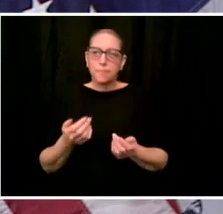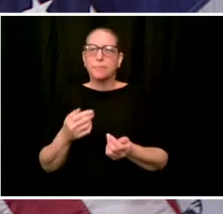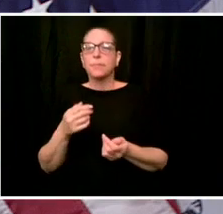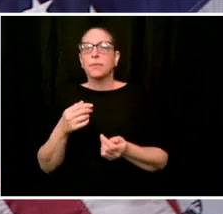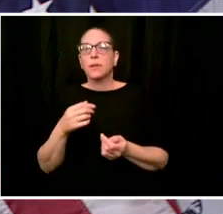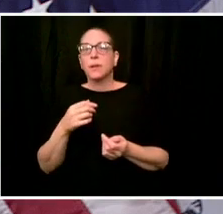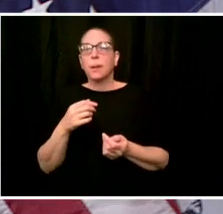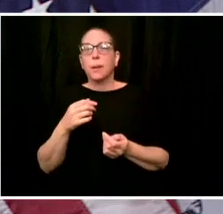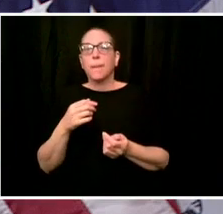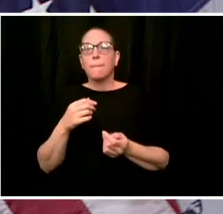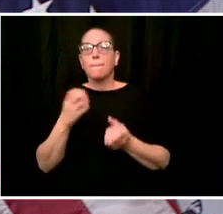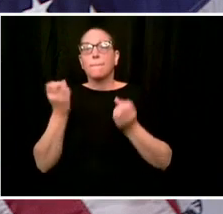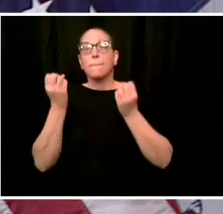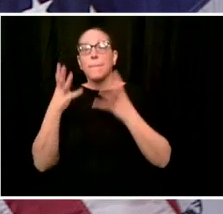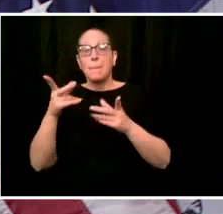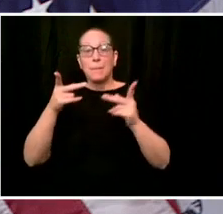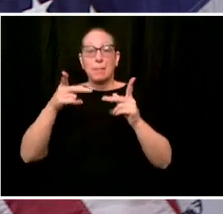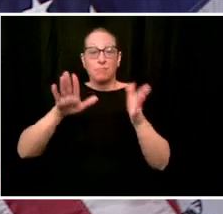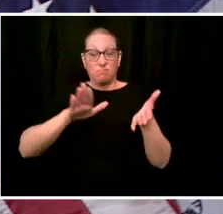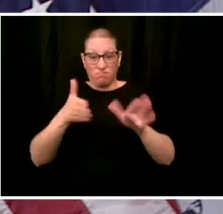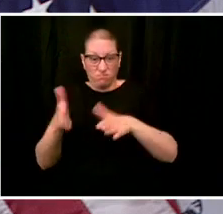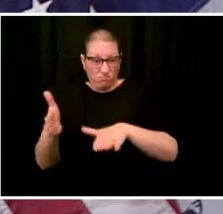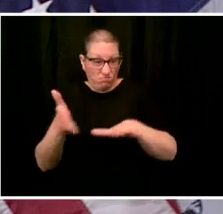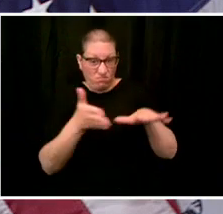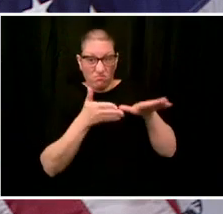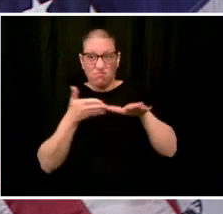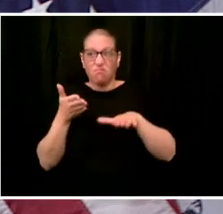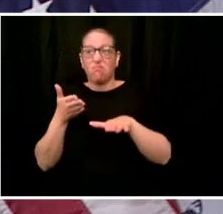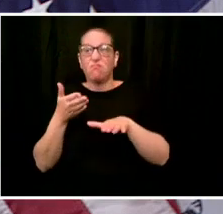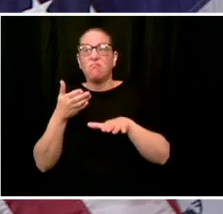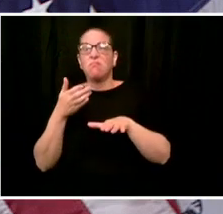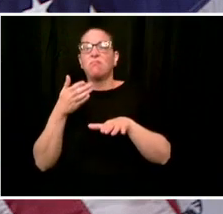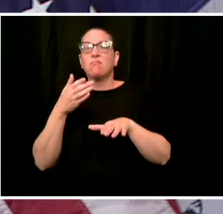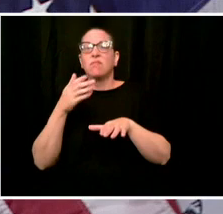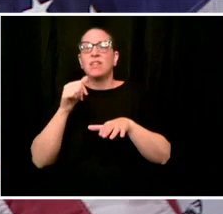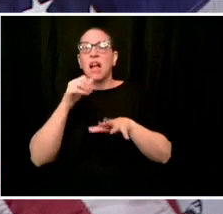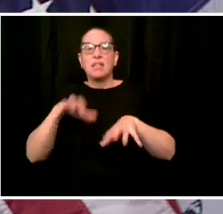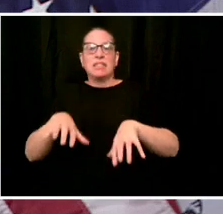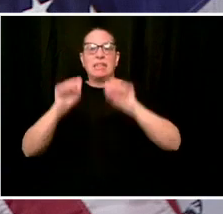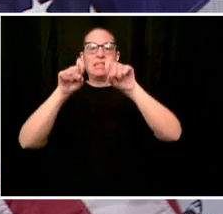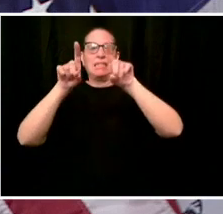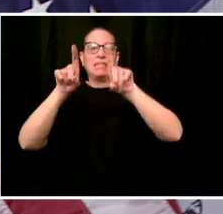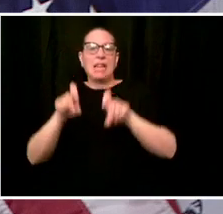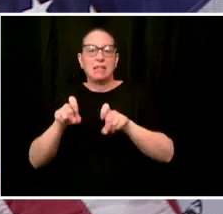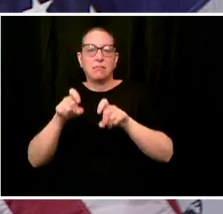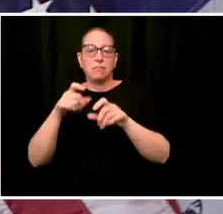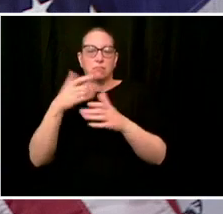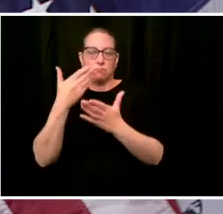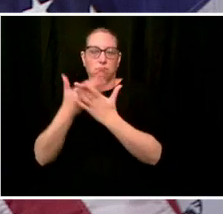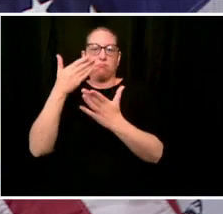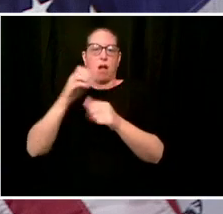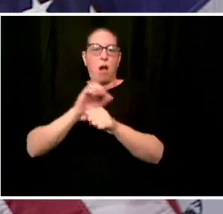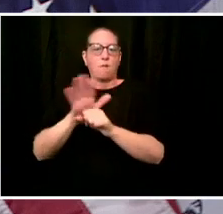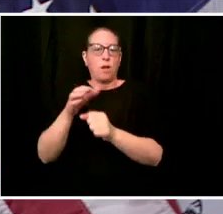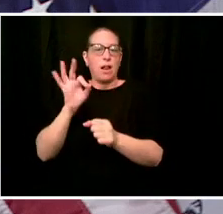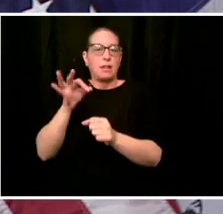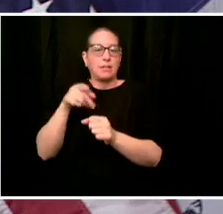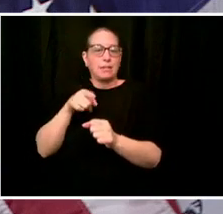COVID-19 was a likely factor, that be acknowledged, and that's what those probable deaths are. And we were very forthright about